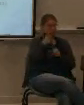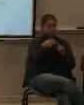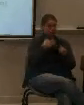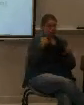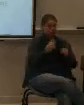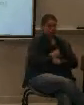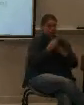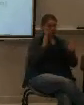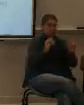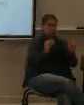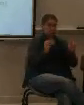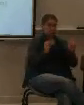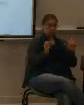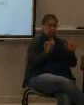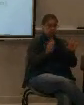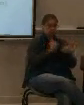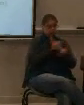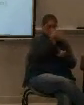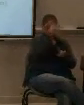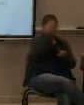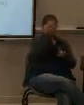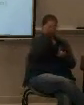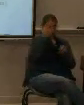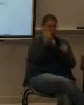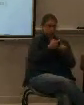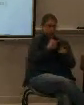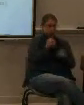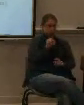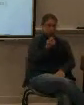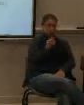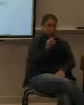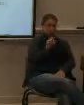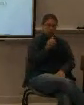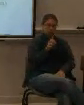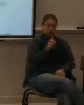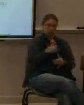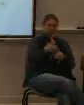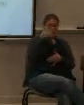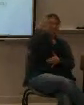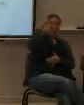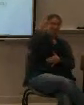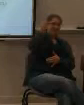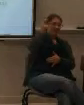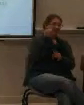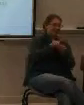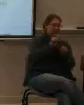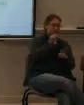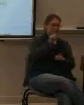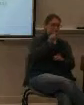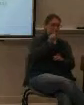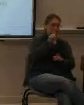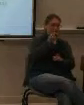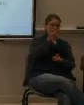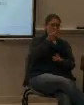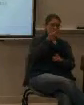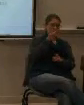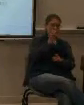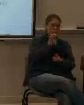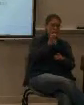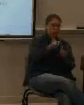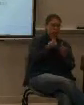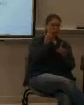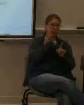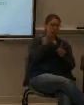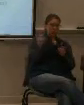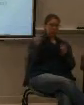combustion of sulfur from coal, it comes out of the smokestack oftentimes as sulfide, but it will